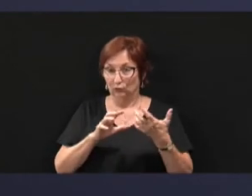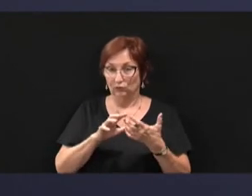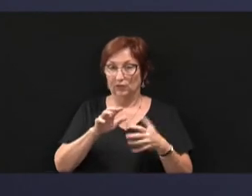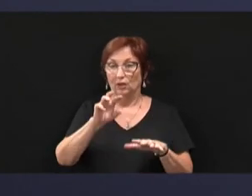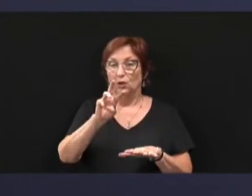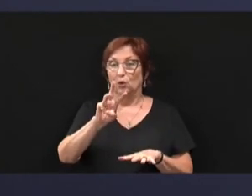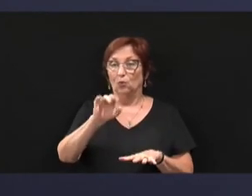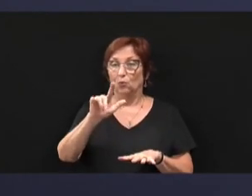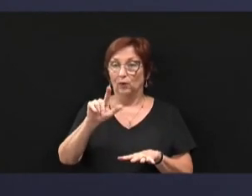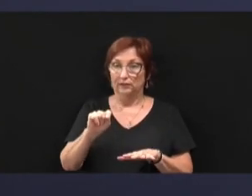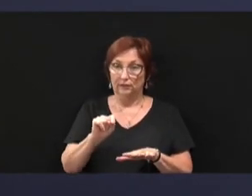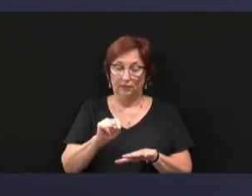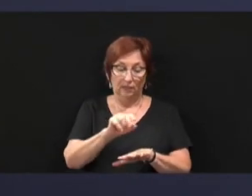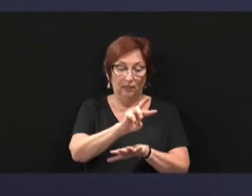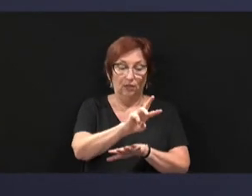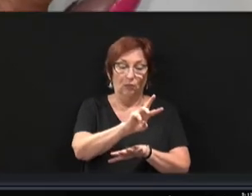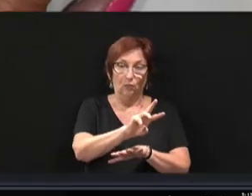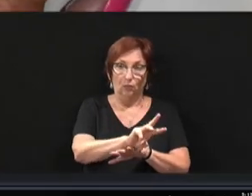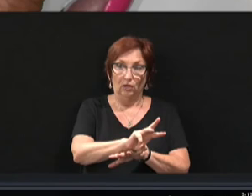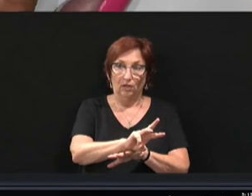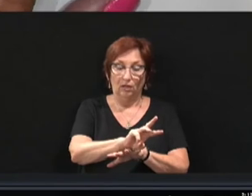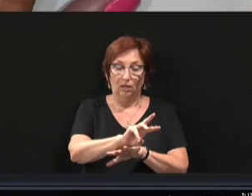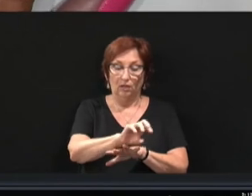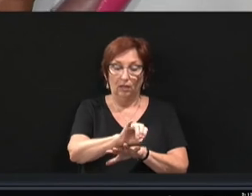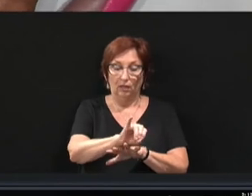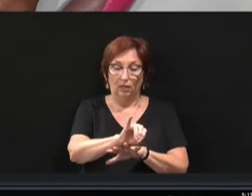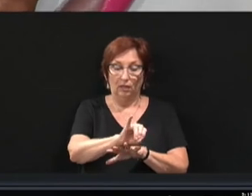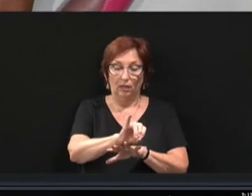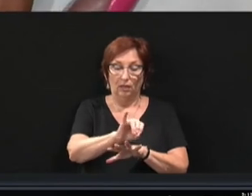Wilt. Say it. Wilt.